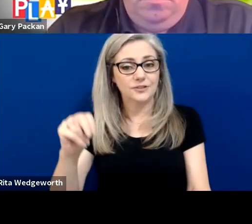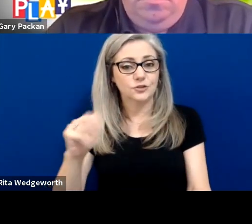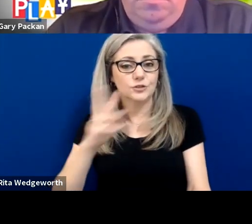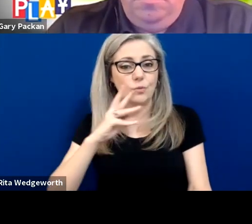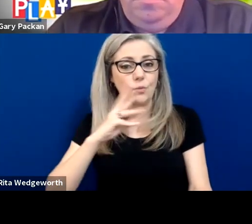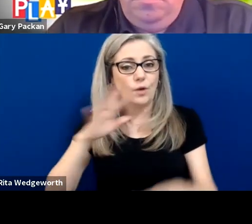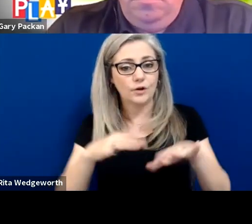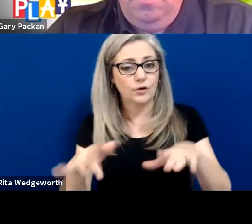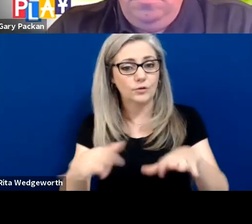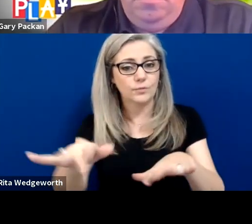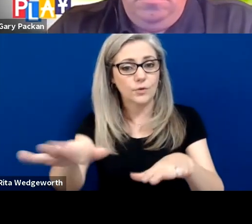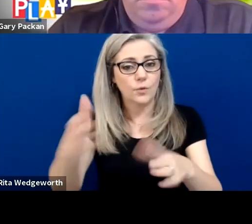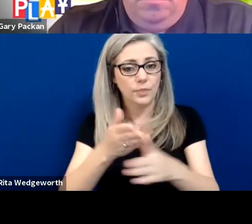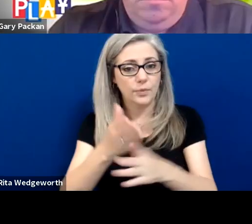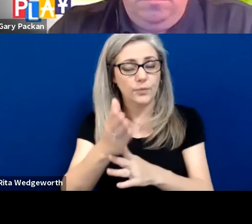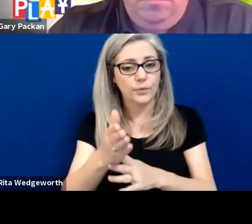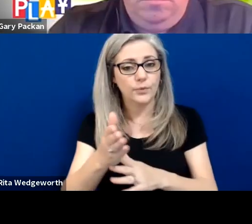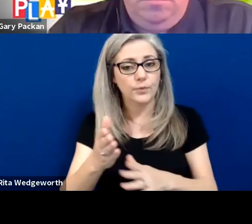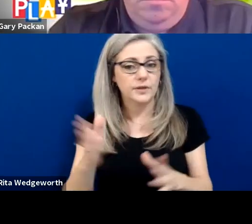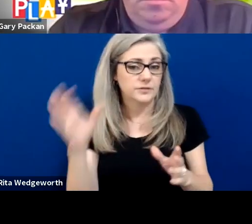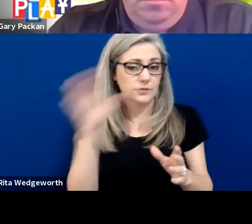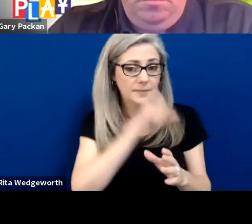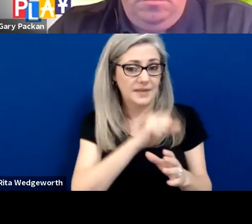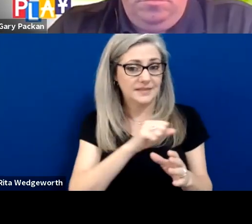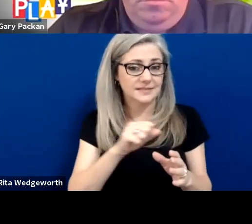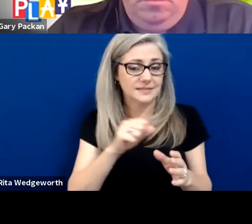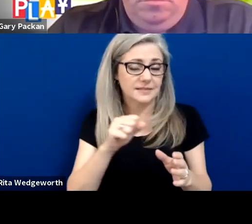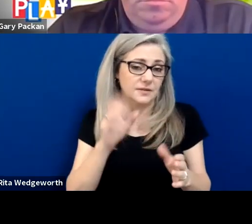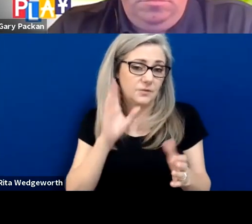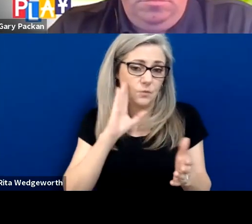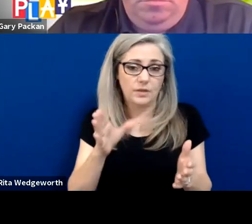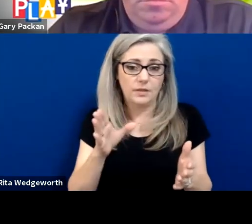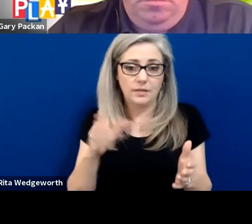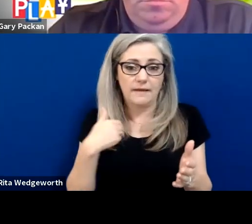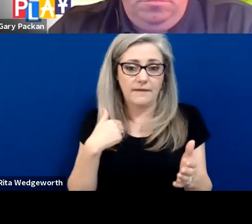it, it sounds like. So I'm guessing there will be